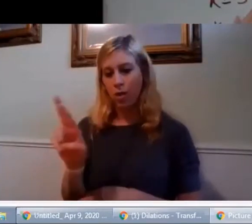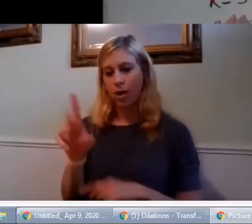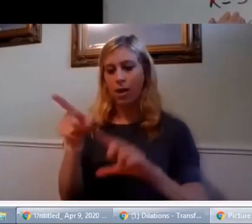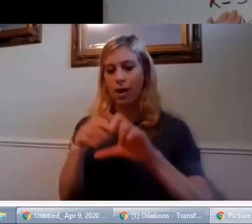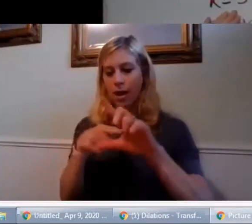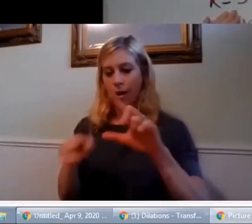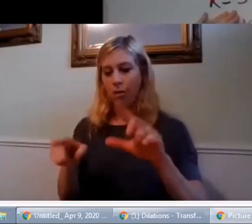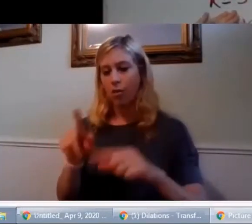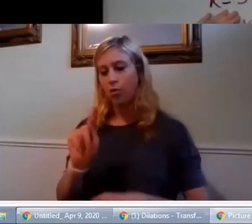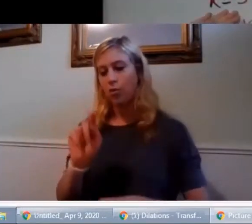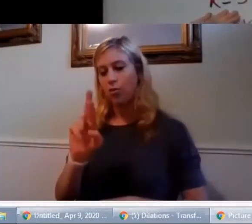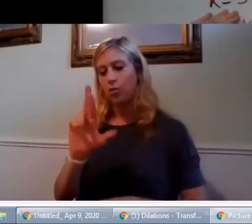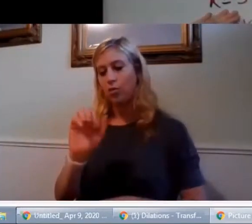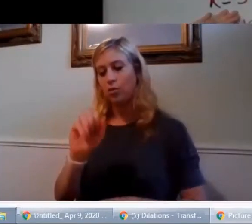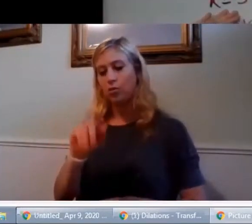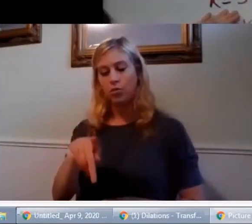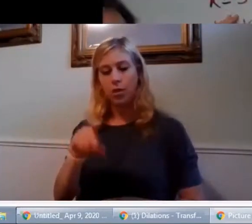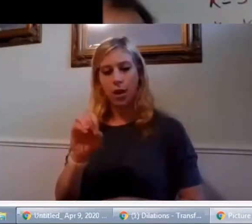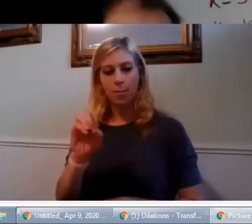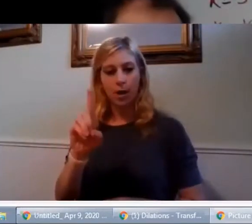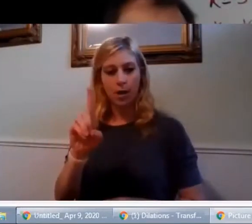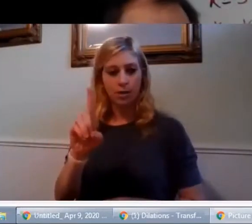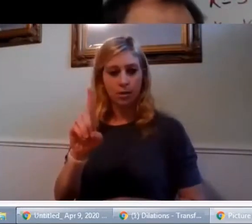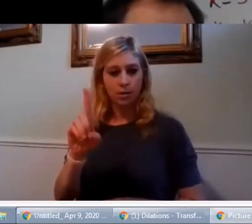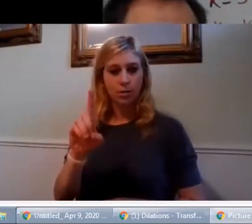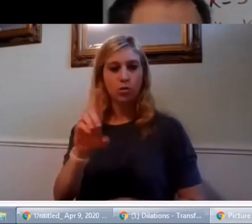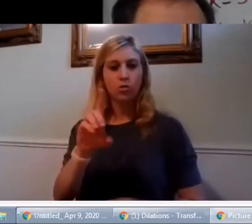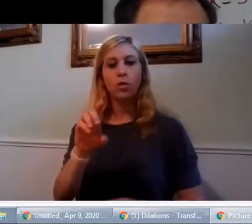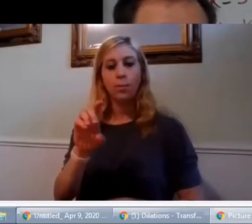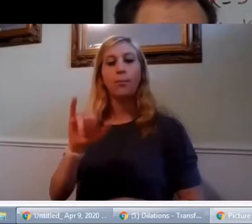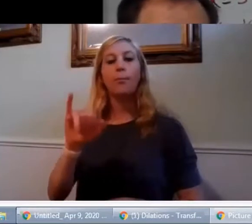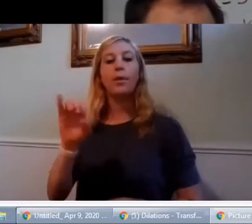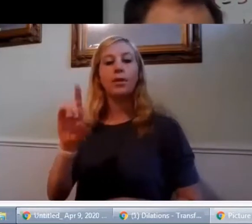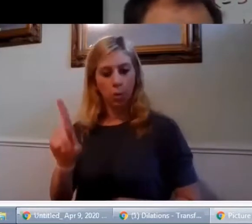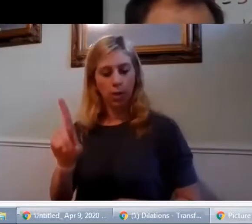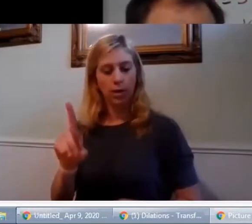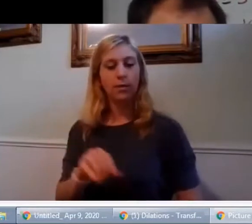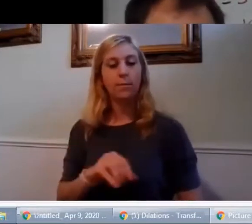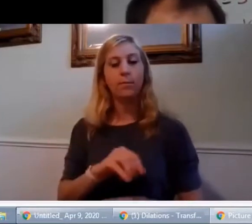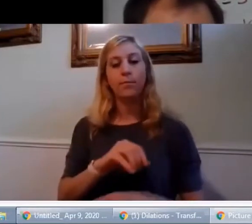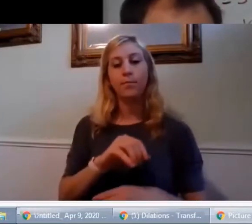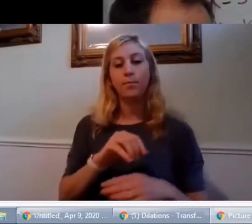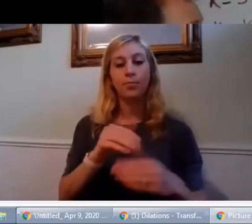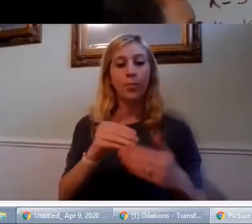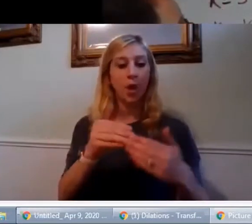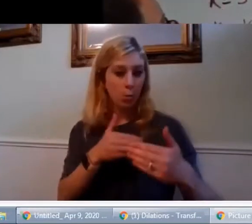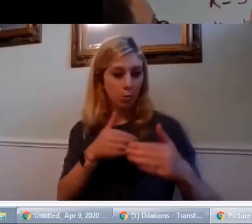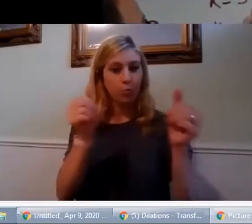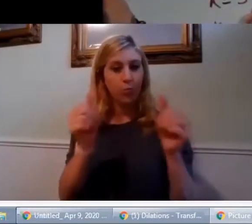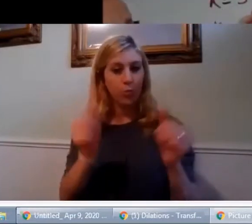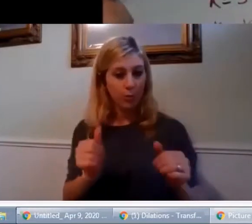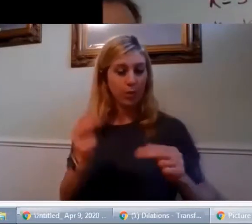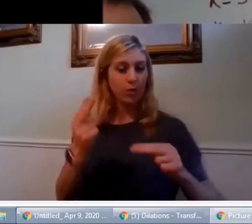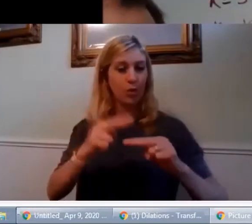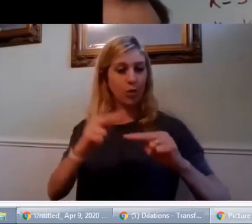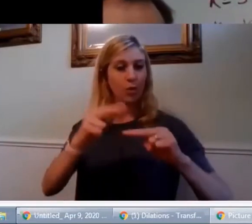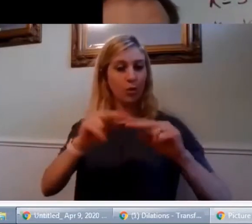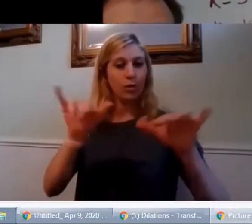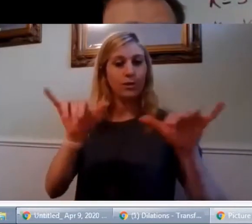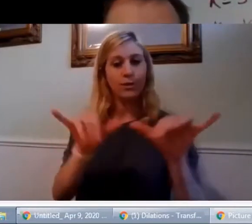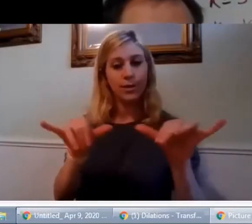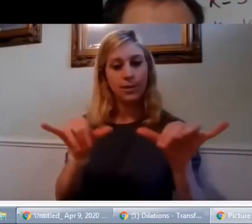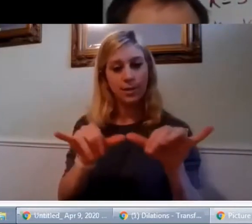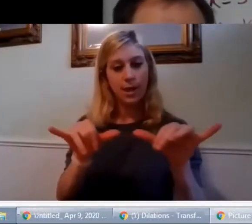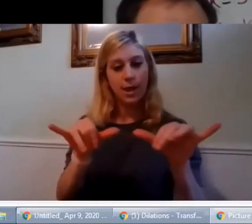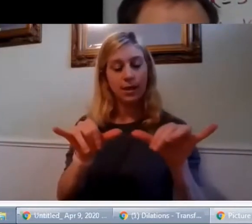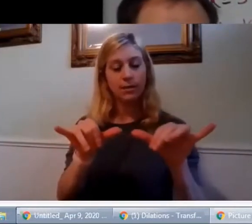pre-image. And then what this says is we're going to increase the size by a scale factor or k factor of 3. So we're going to